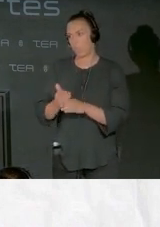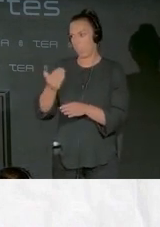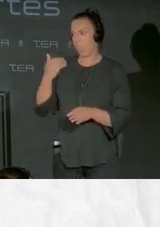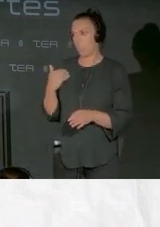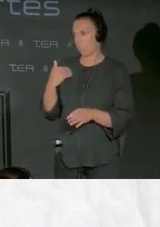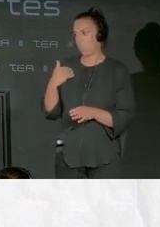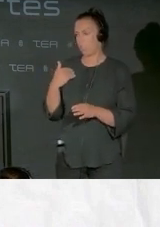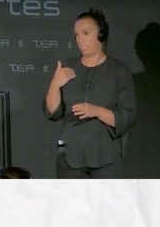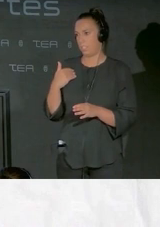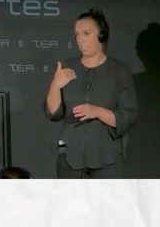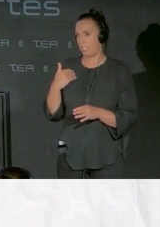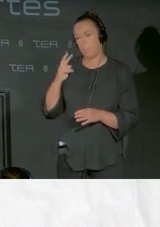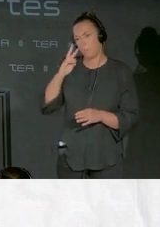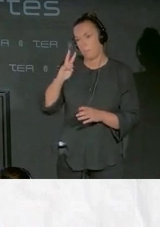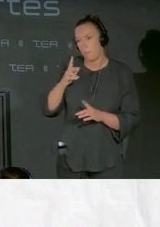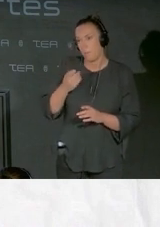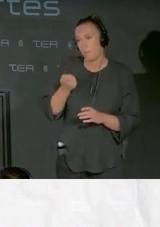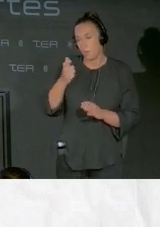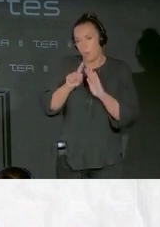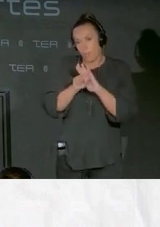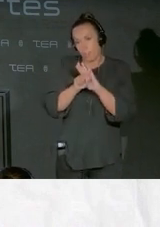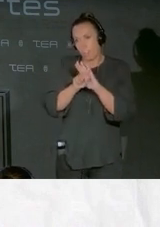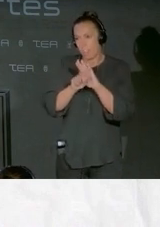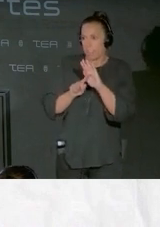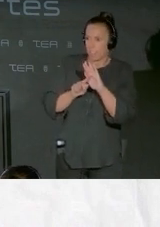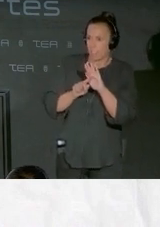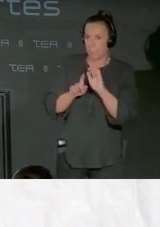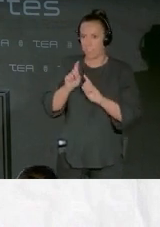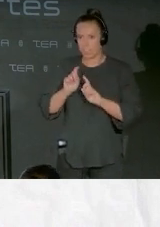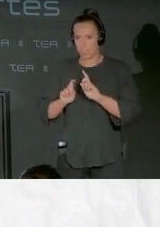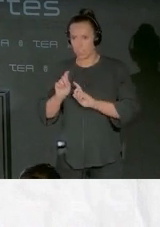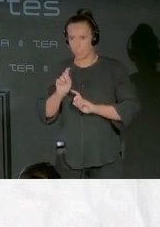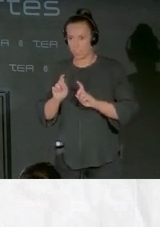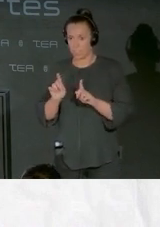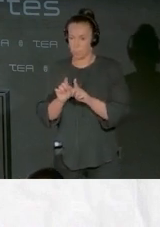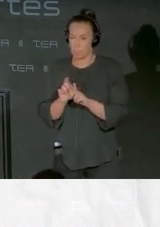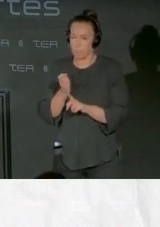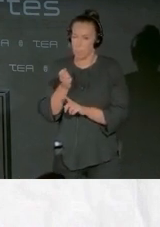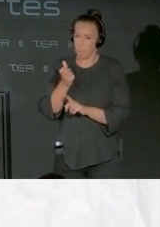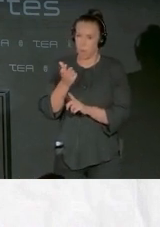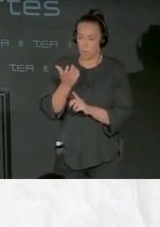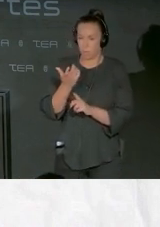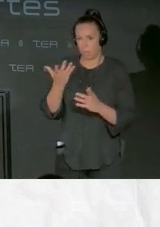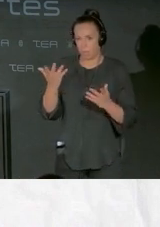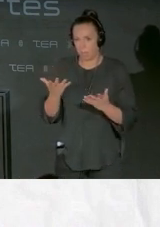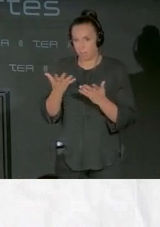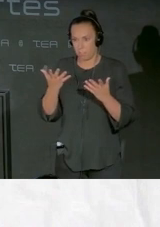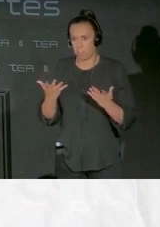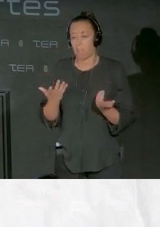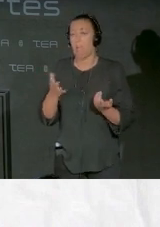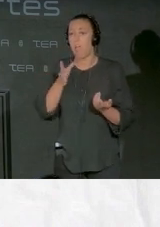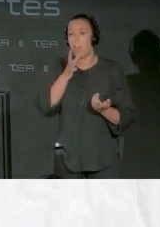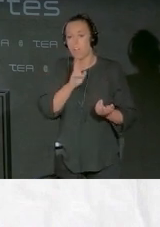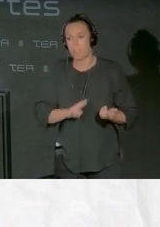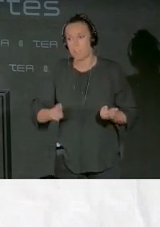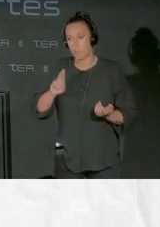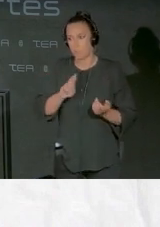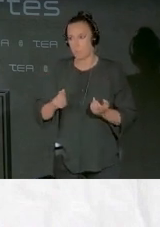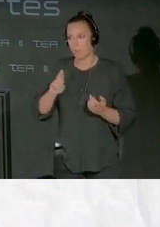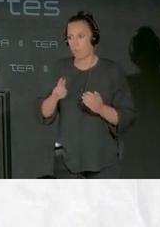more kind of returning to normal growth rather than anything else. The report also looks